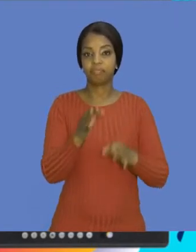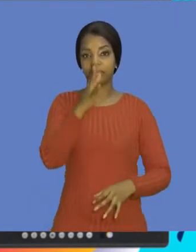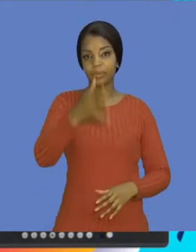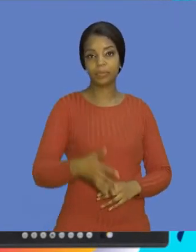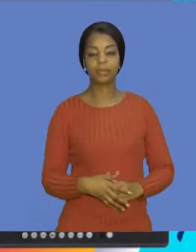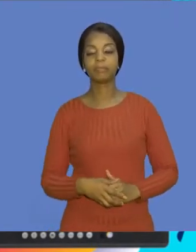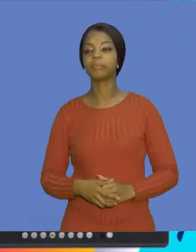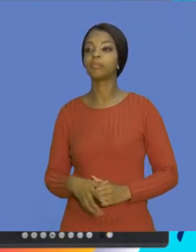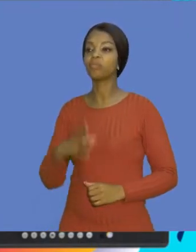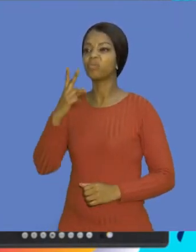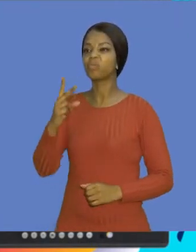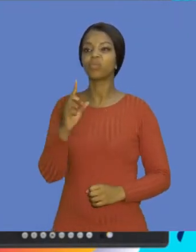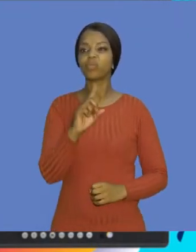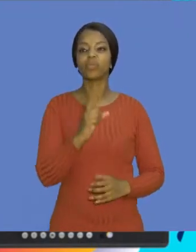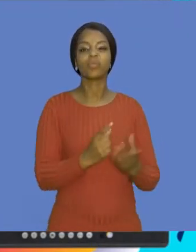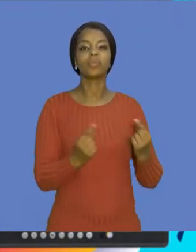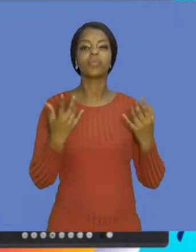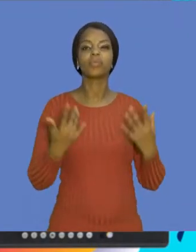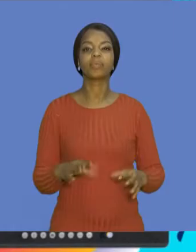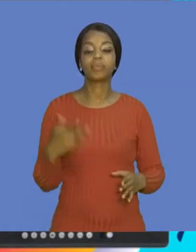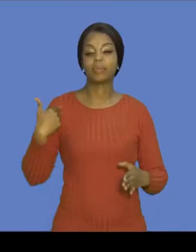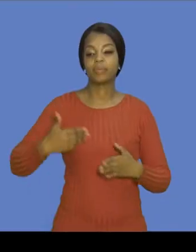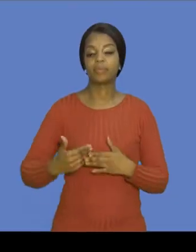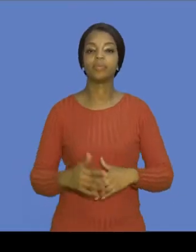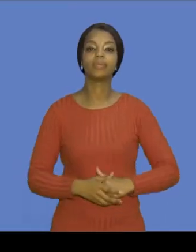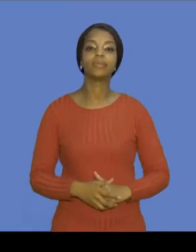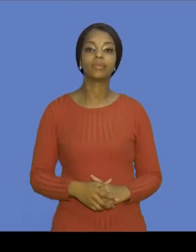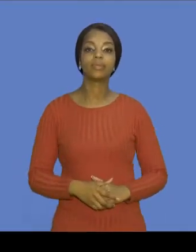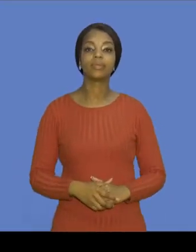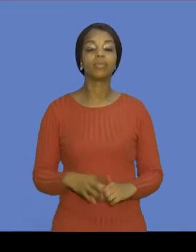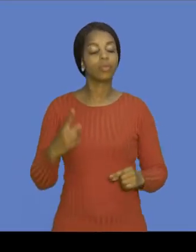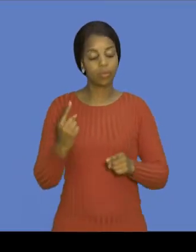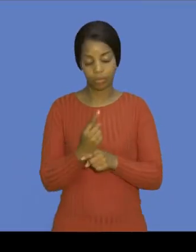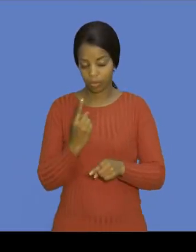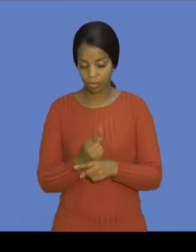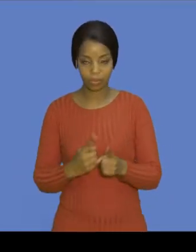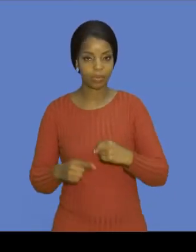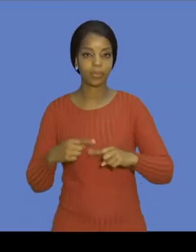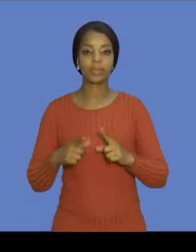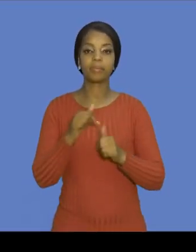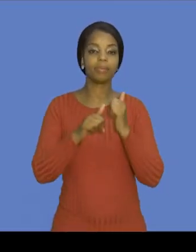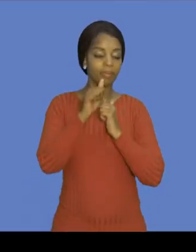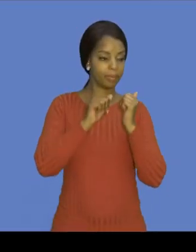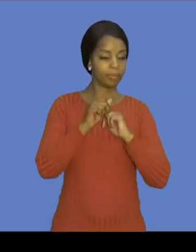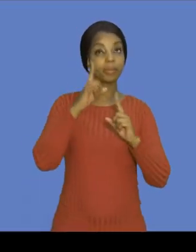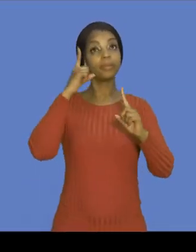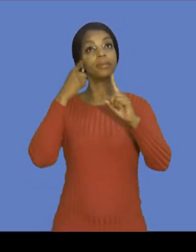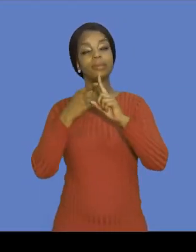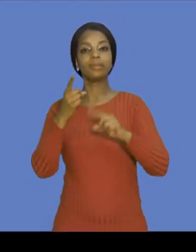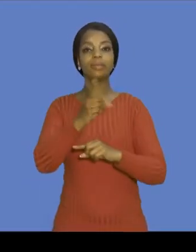just look at what we've done so far. So our big idea, which we always gonna go back to, was growth. We looked